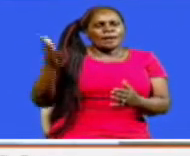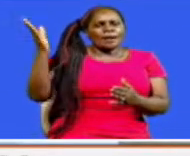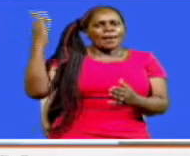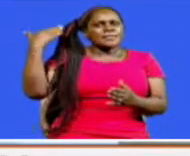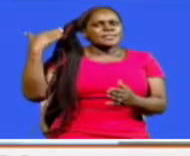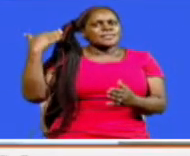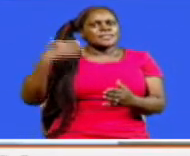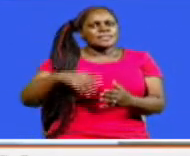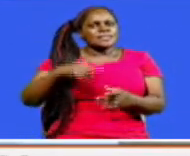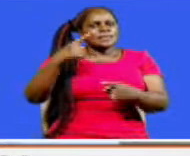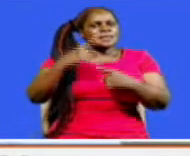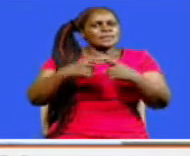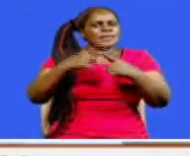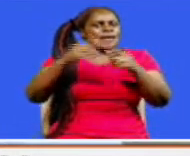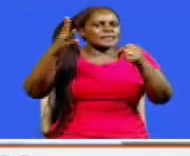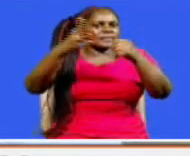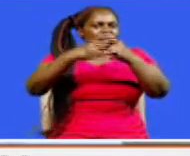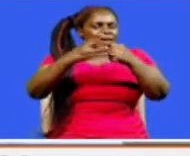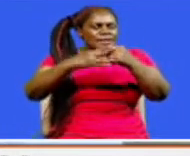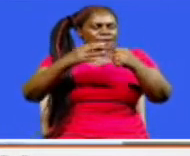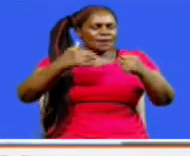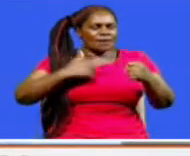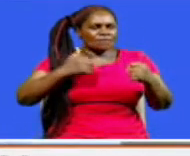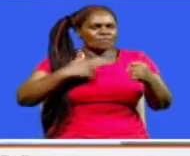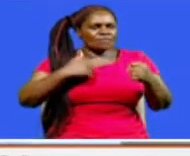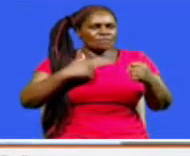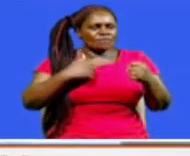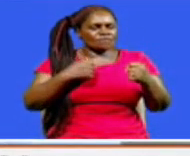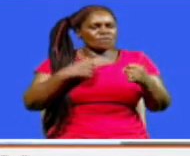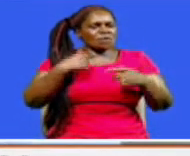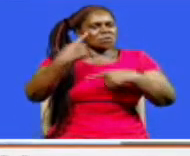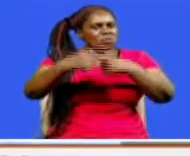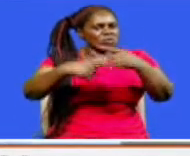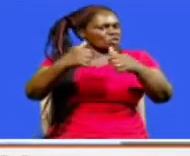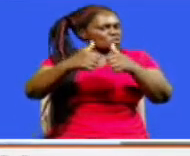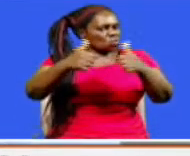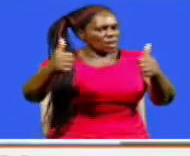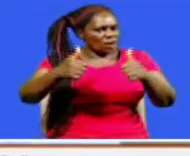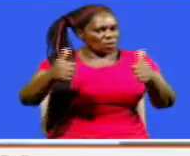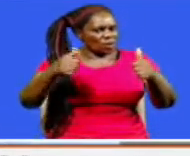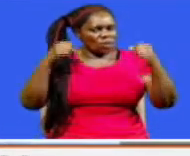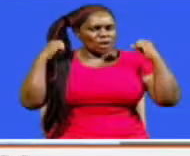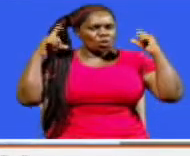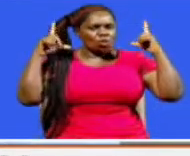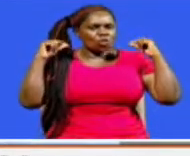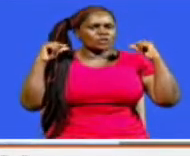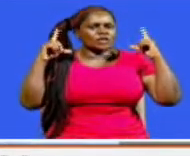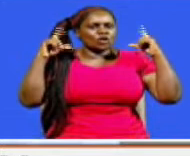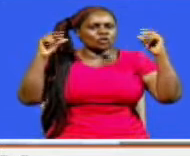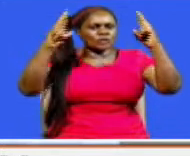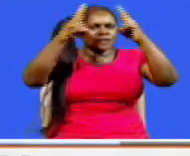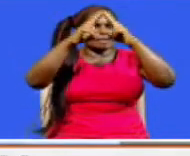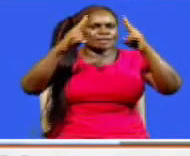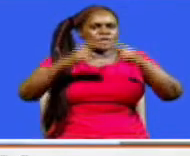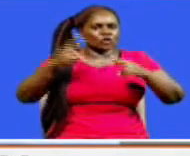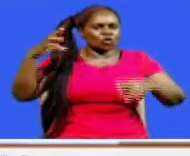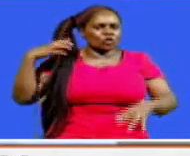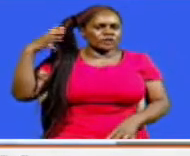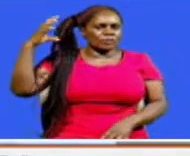last 9 years, we've had smooth sailing of hosting this international